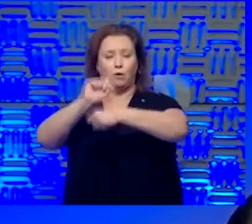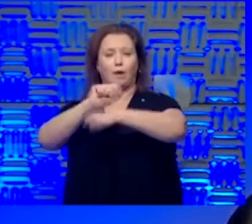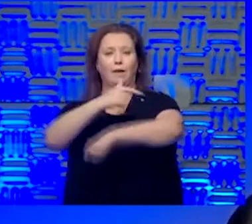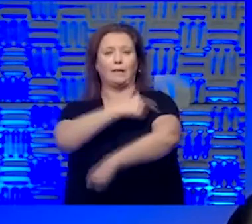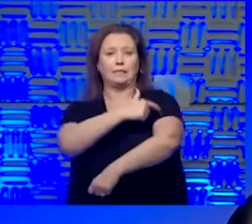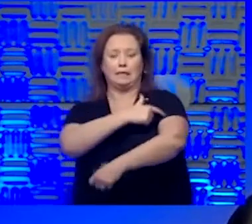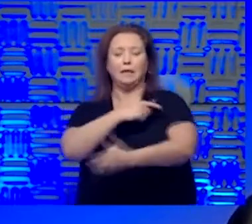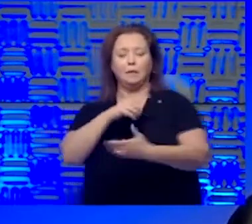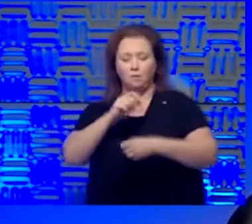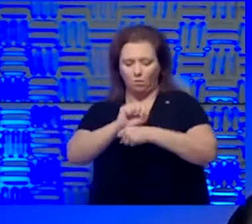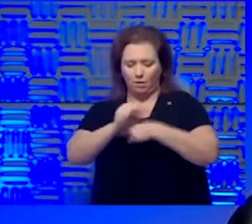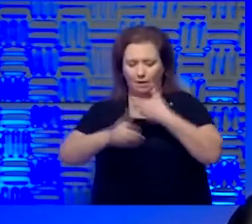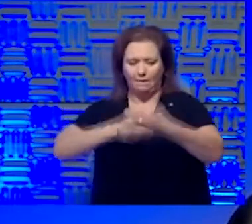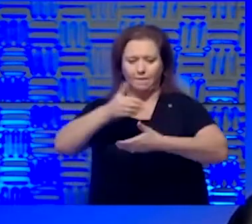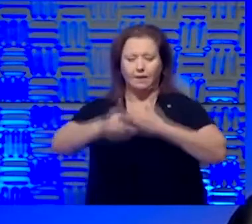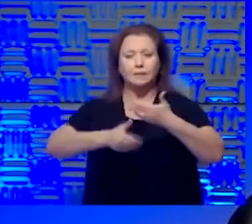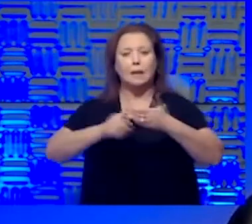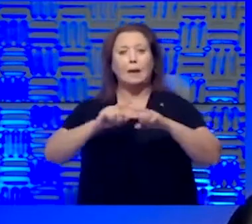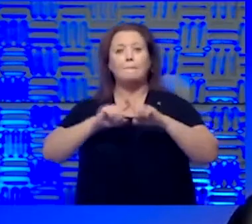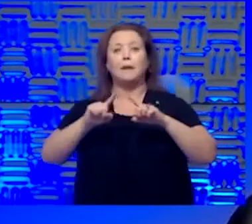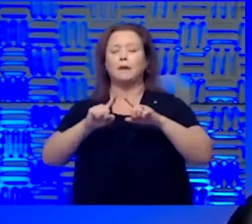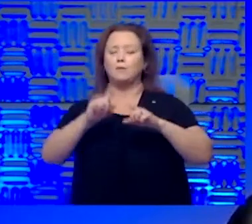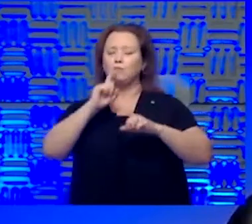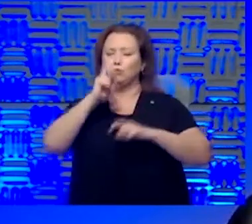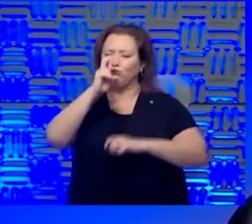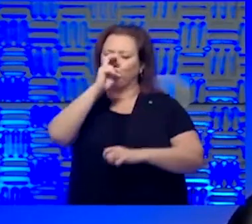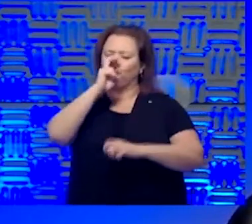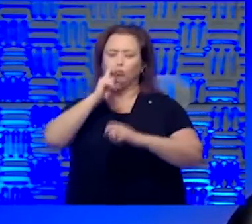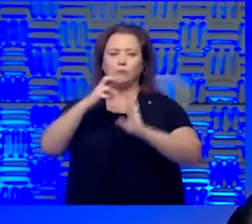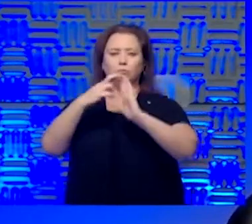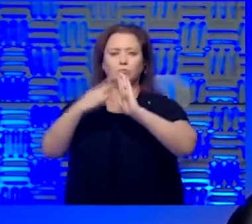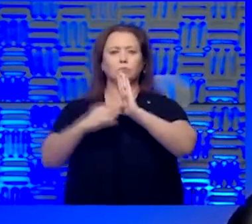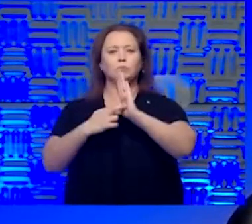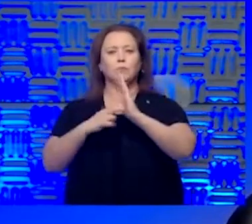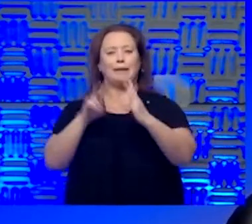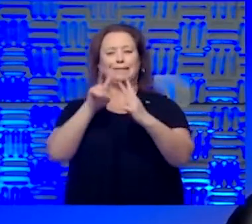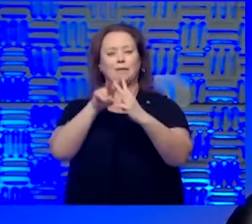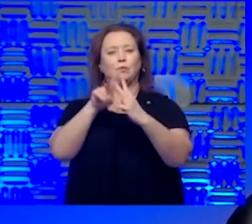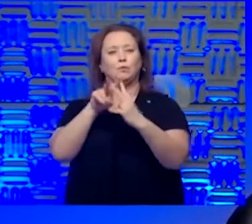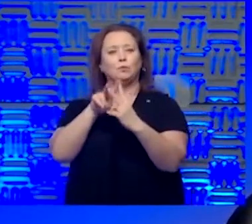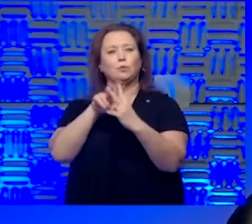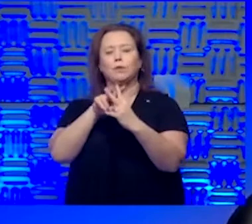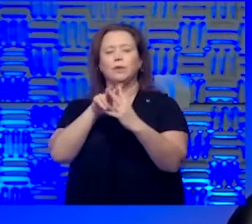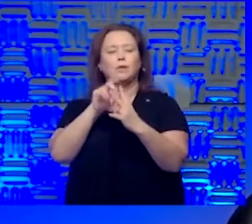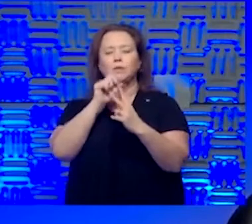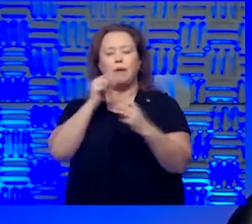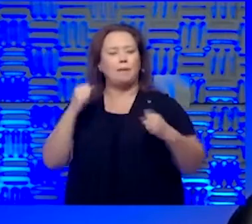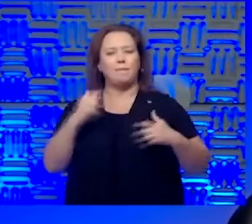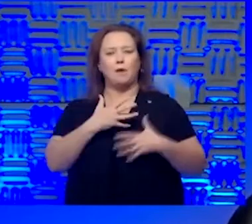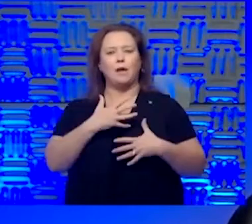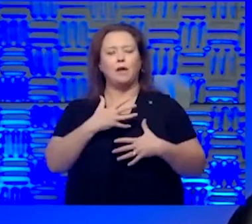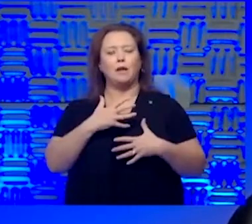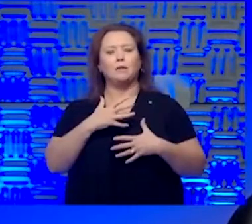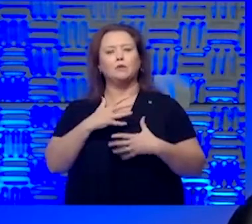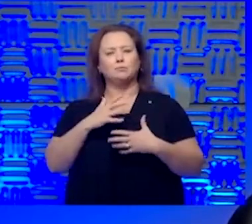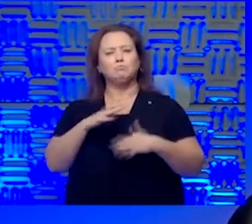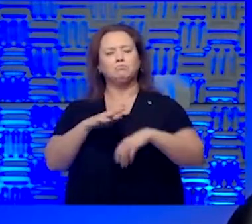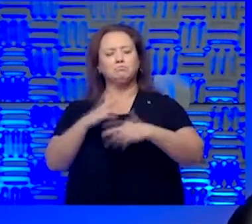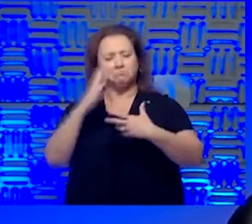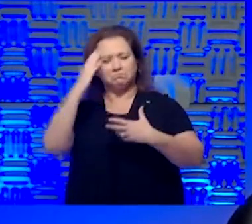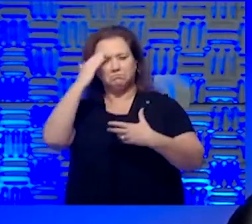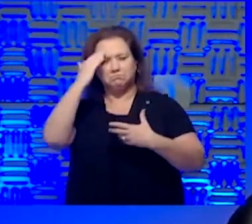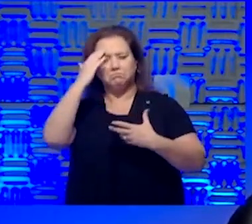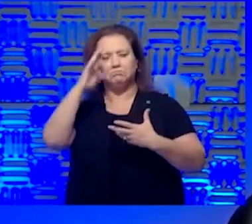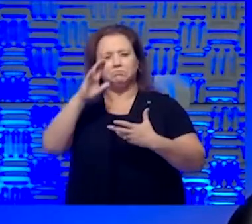it rapidly, but still under tight constraints because of those two features. So I don't think we need to be afraid. I think just cautious. There